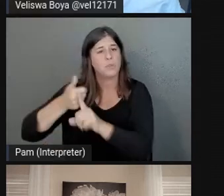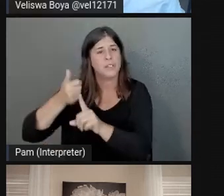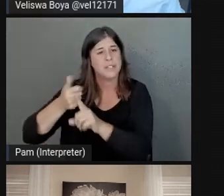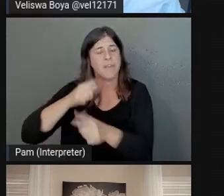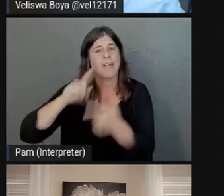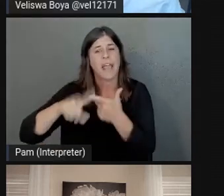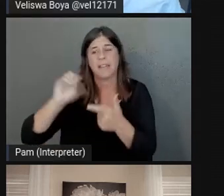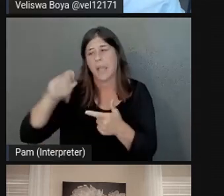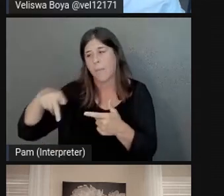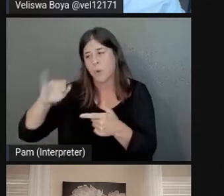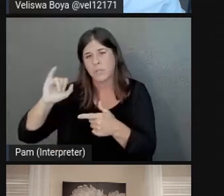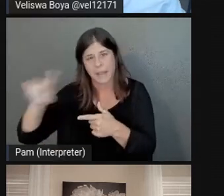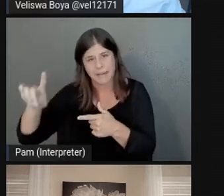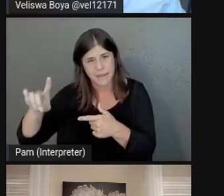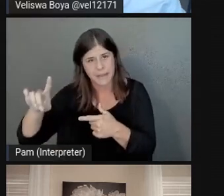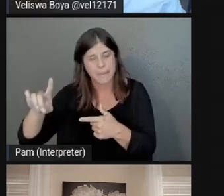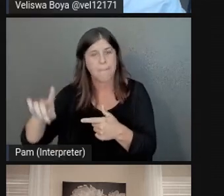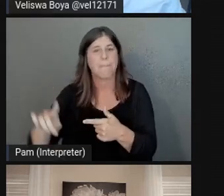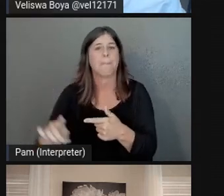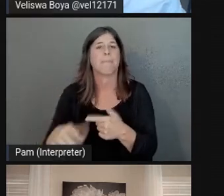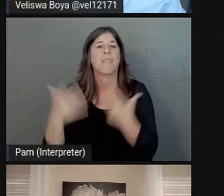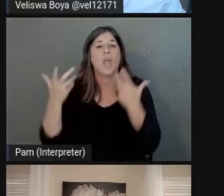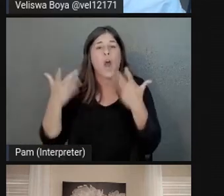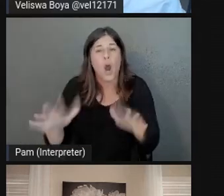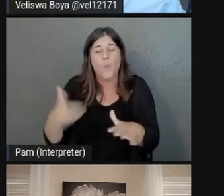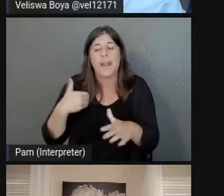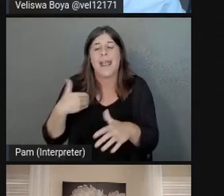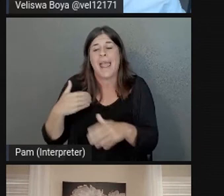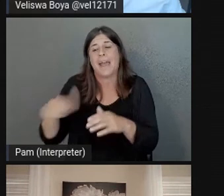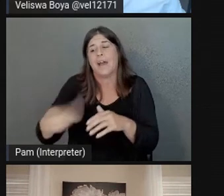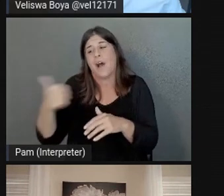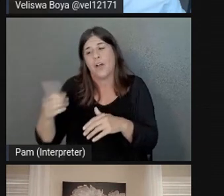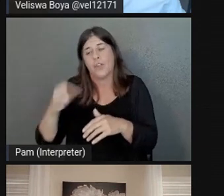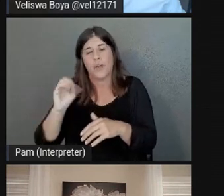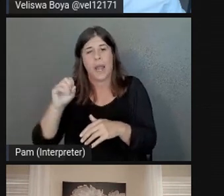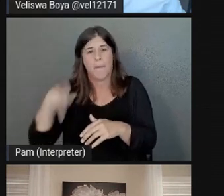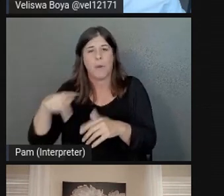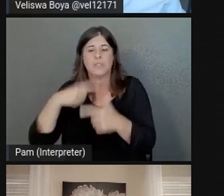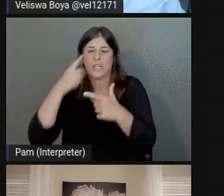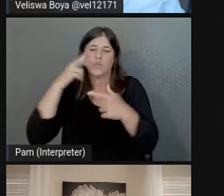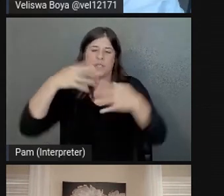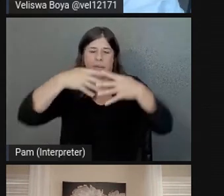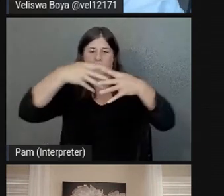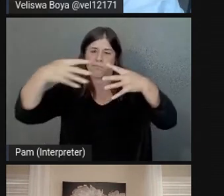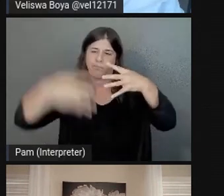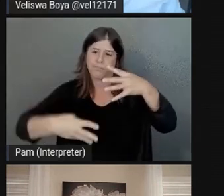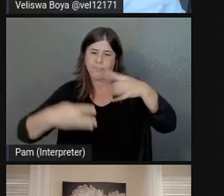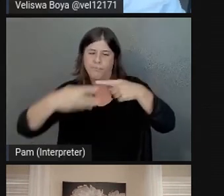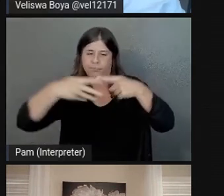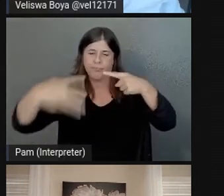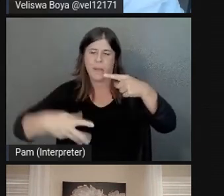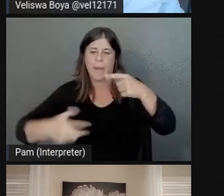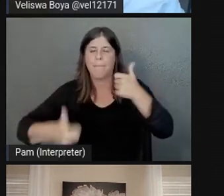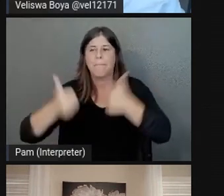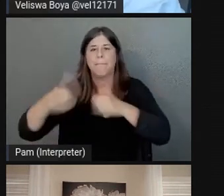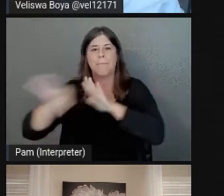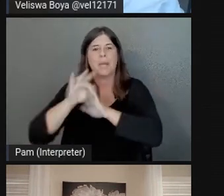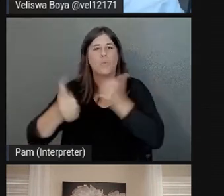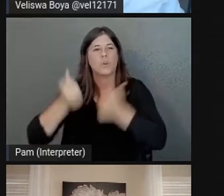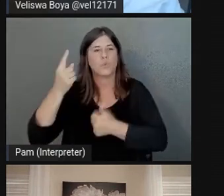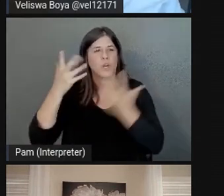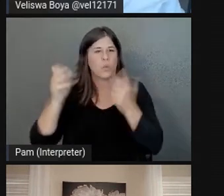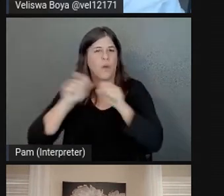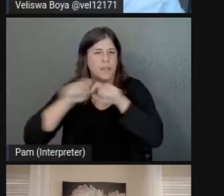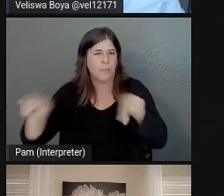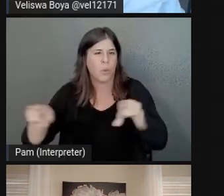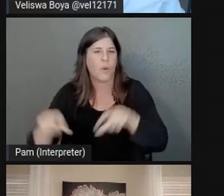ID. And if you already had additional outposts, there would actually be a dropdown for you to select the outpost to which you want to deploy on. So the